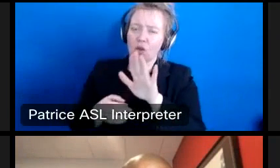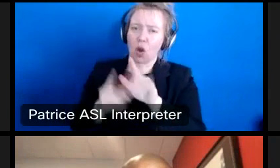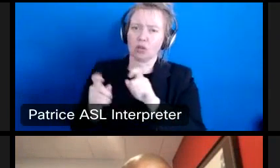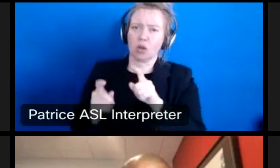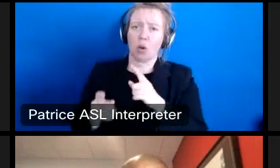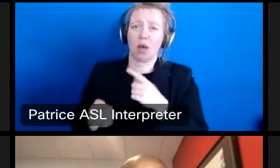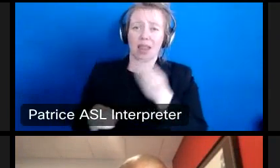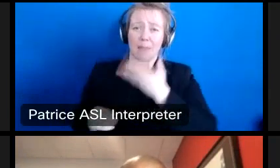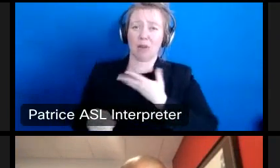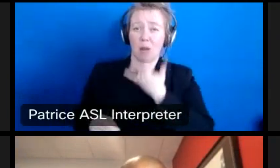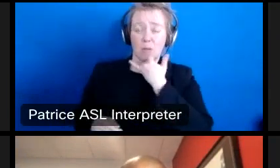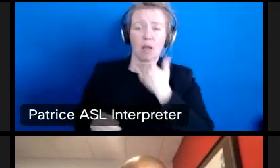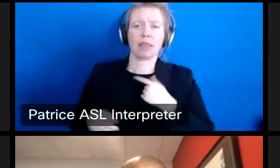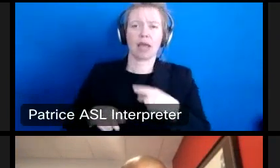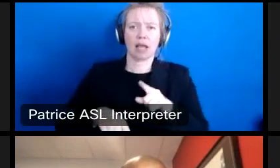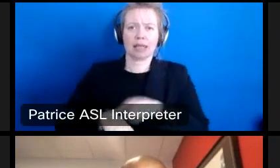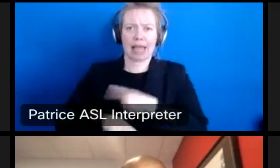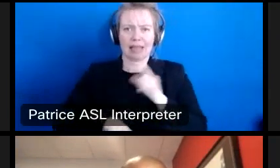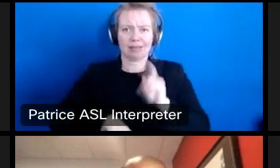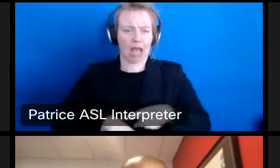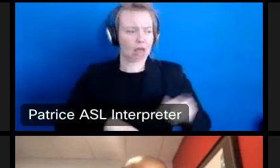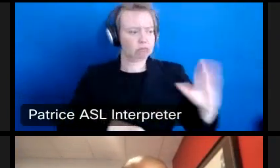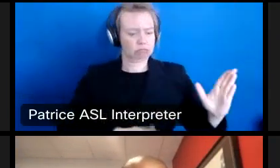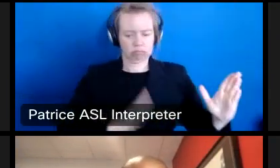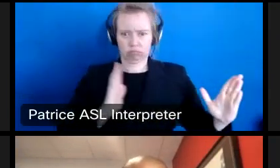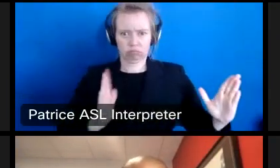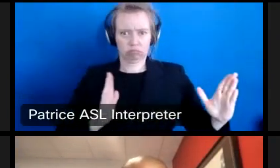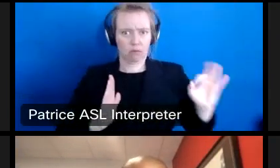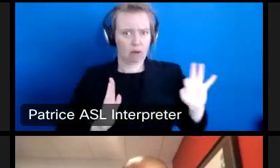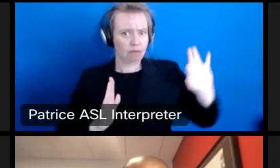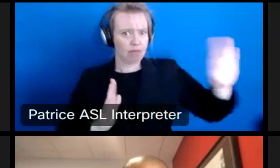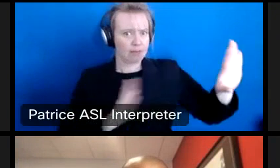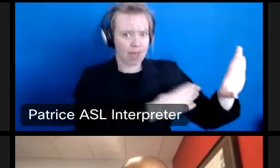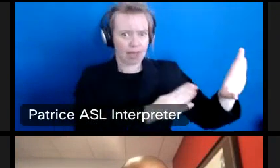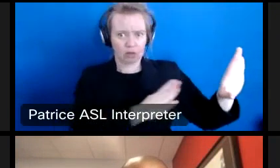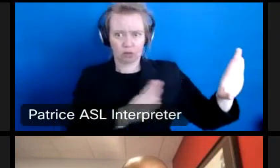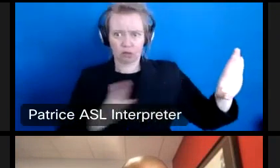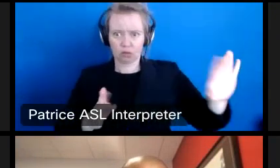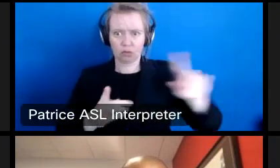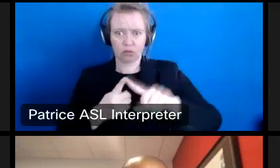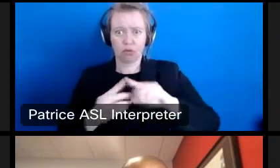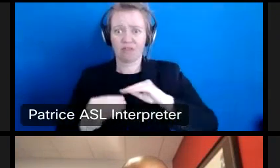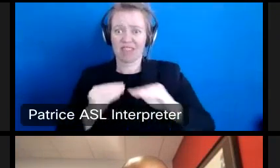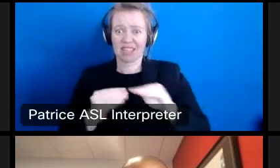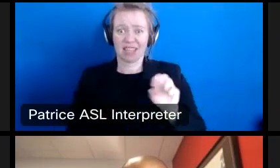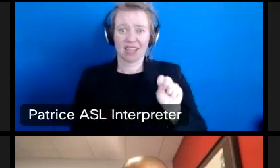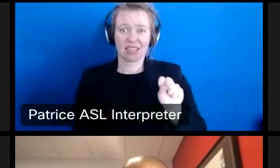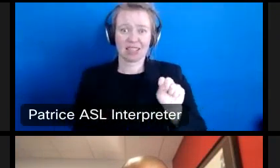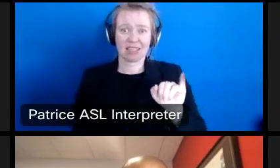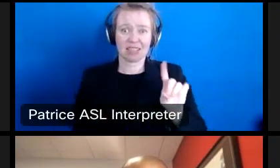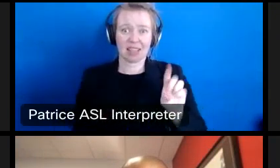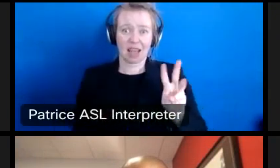if I'm wrong, was that the length of time for, I think on our service level agreement for repairing of a sidewalk, is that what I